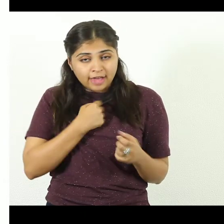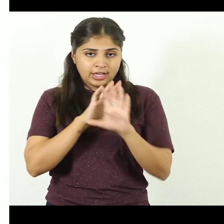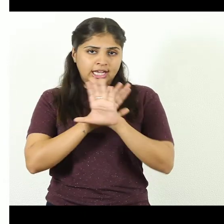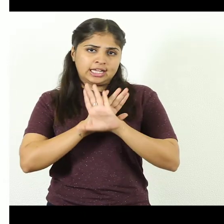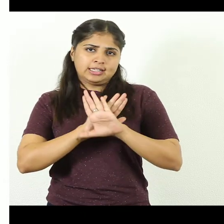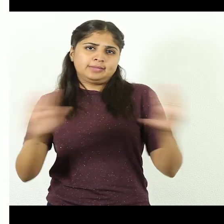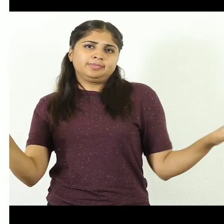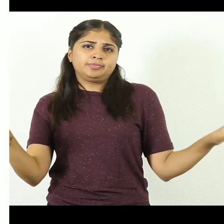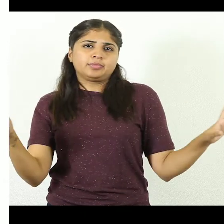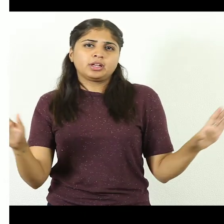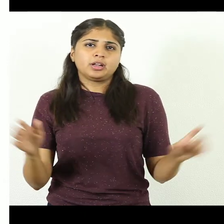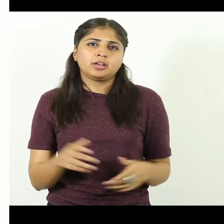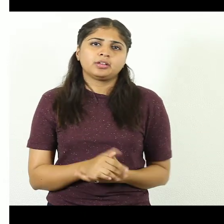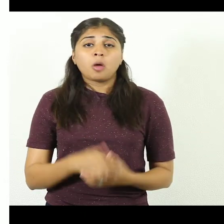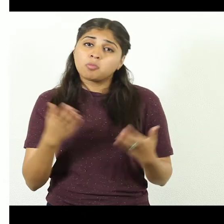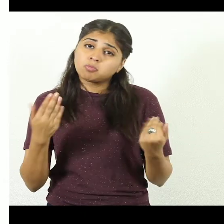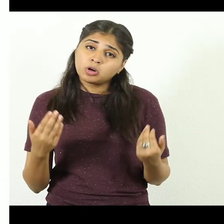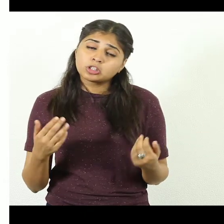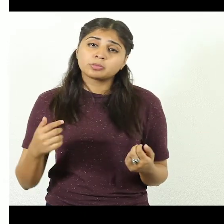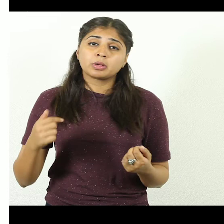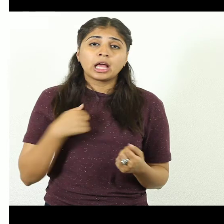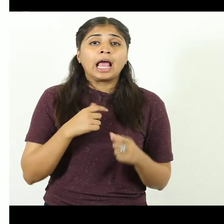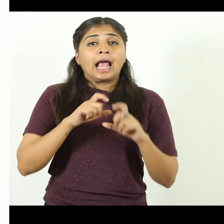ability to manually clear the incident,